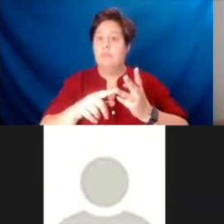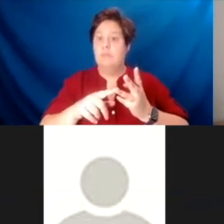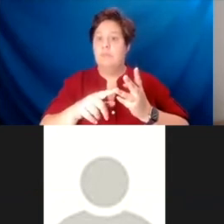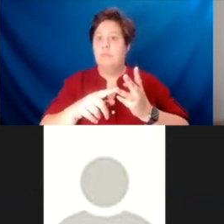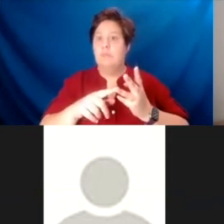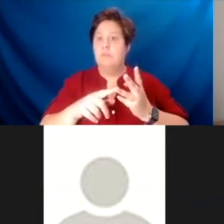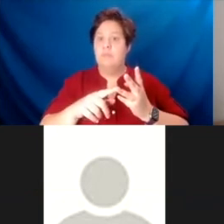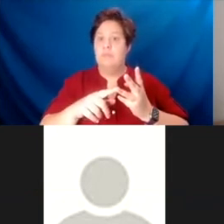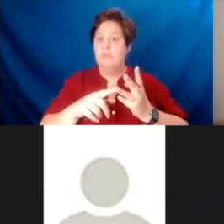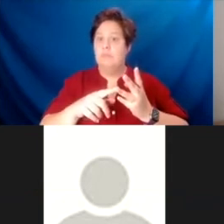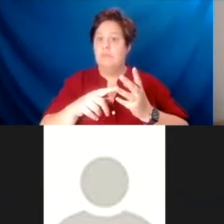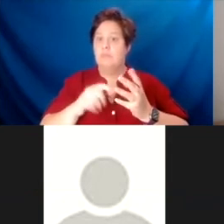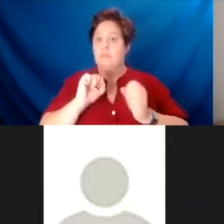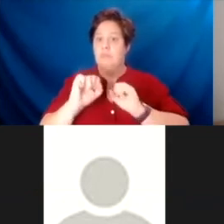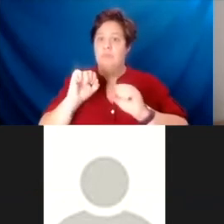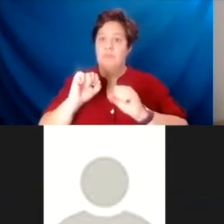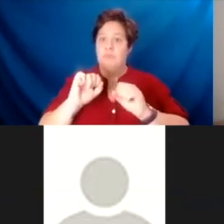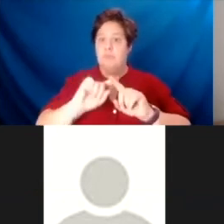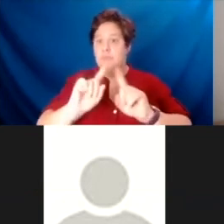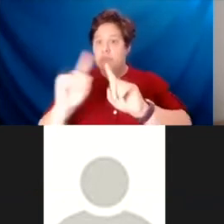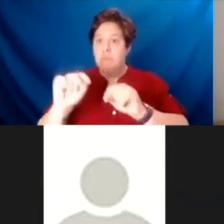with certain challenges.